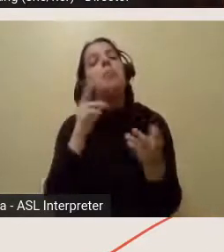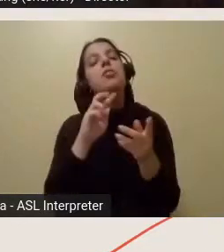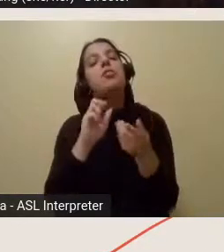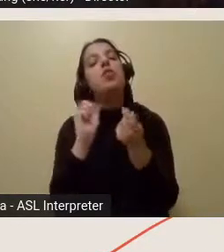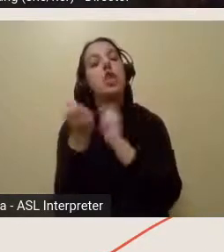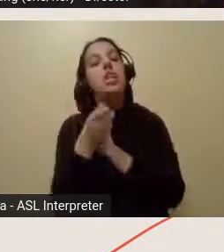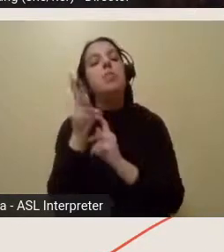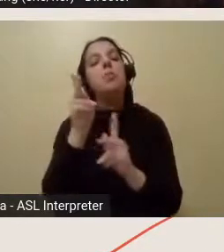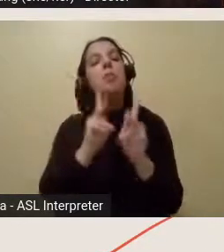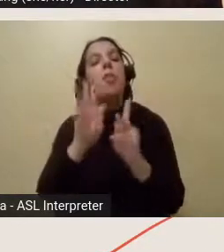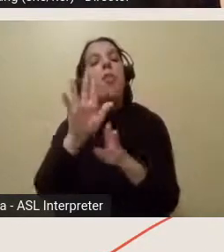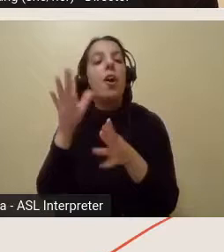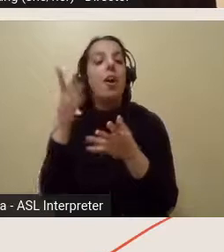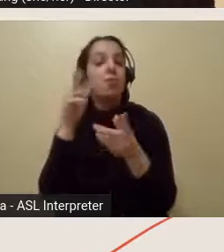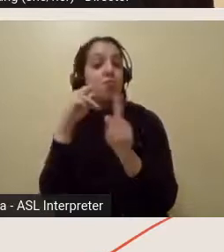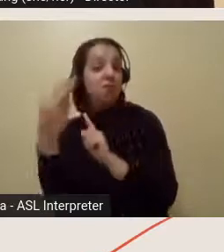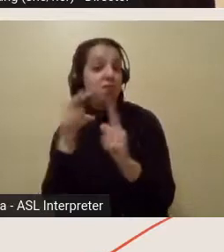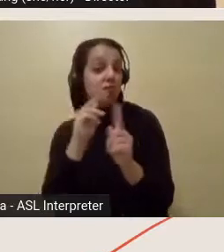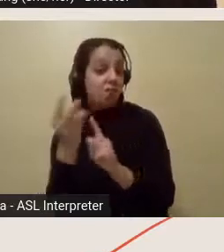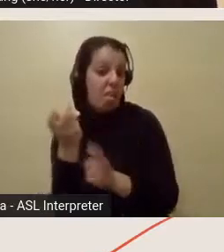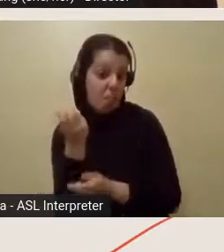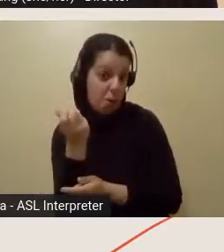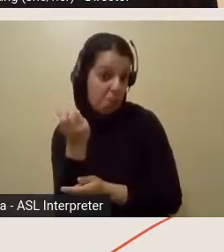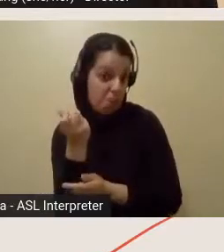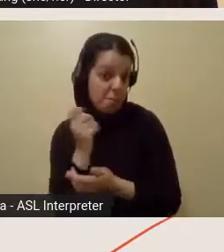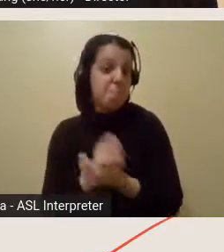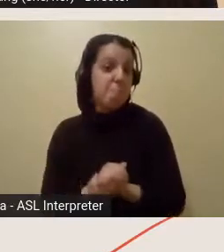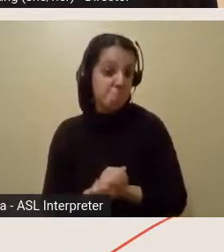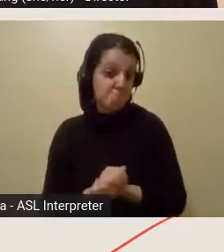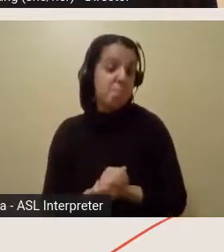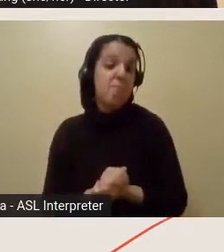you know, slightly, we thought that that's one of the things that